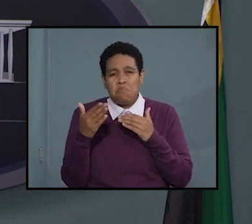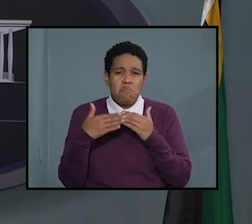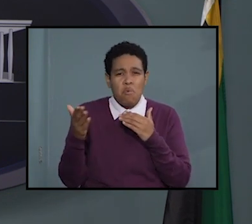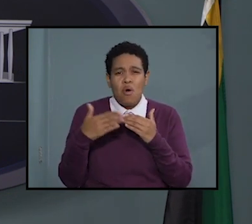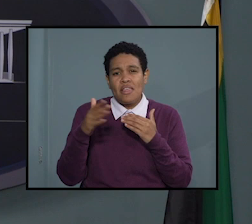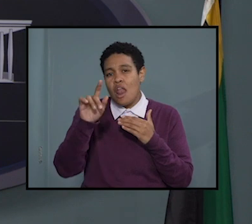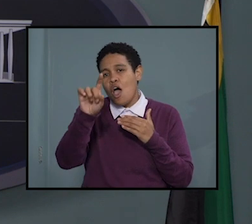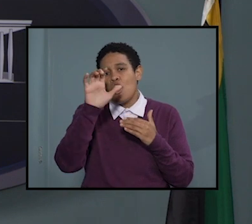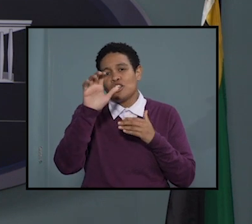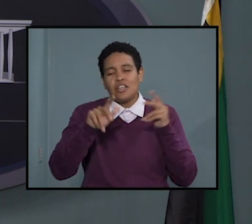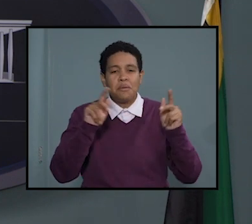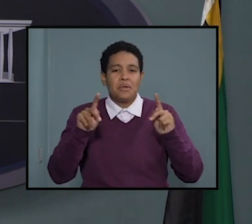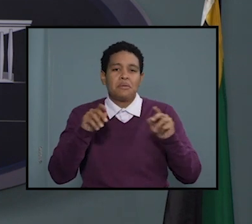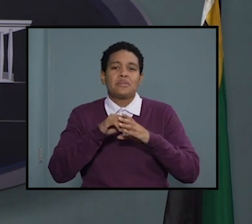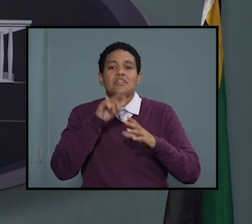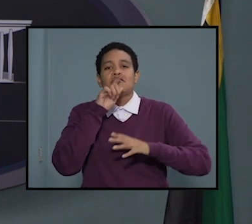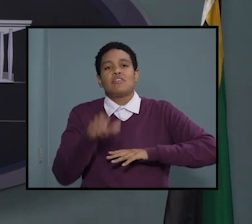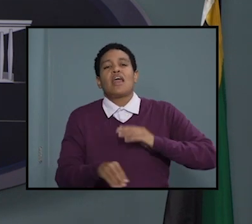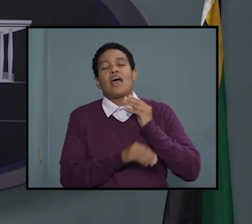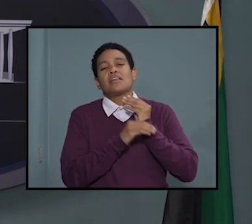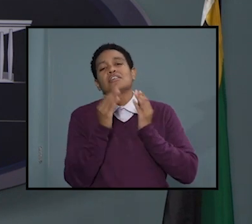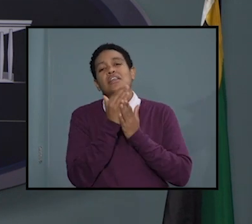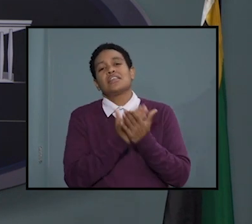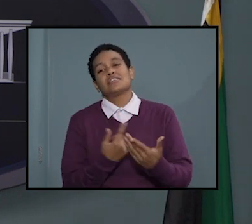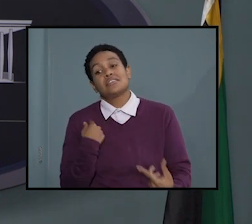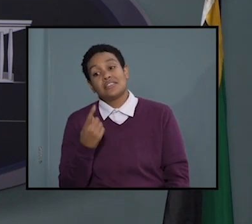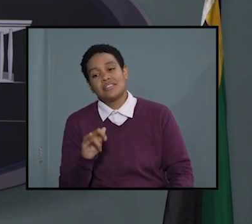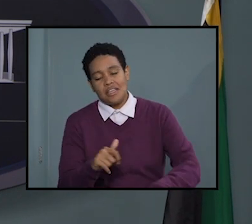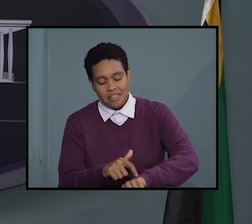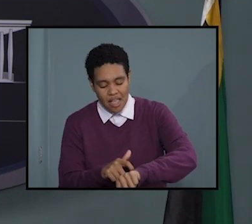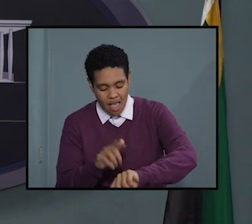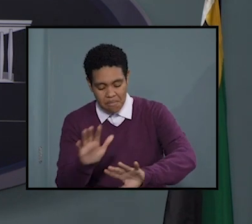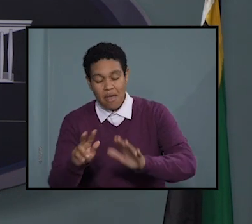100 persons have been added to the list since then. And this